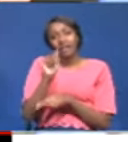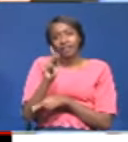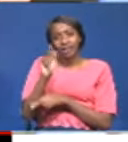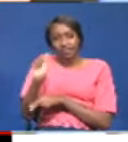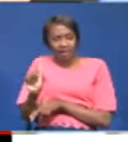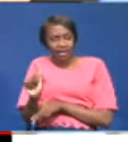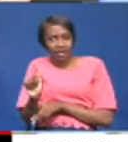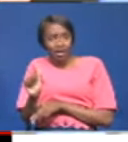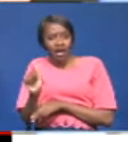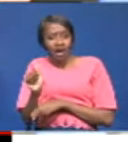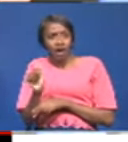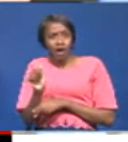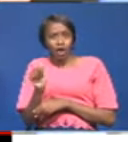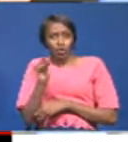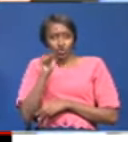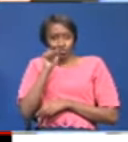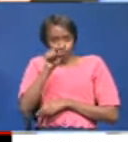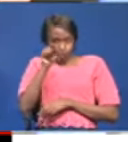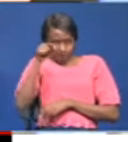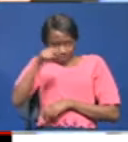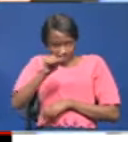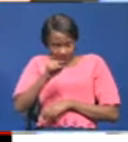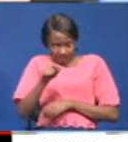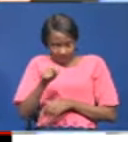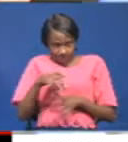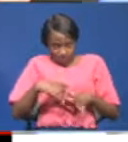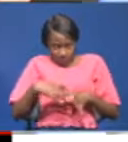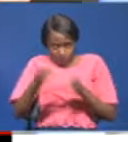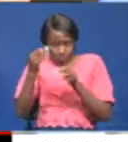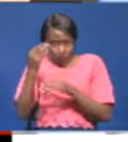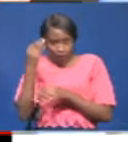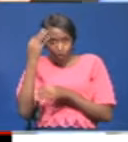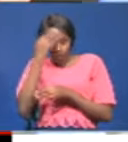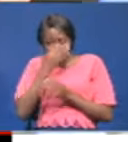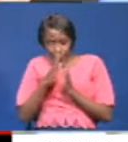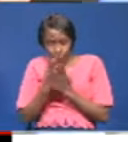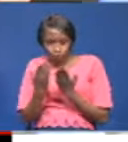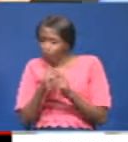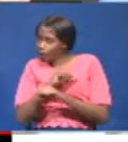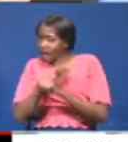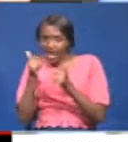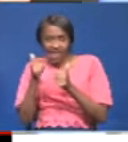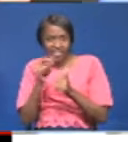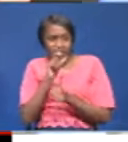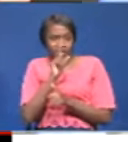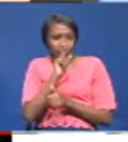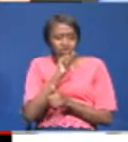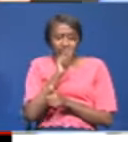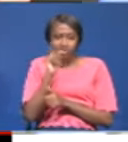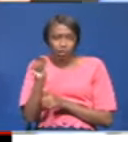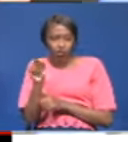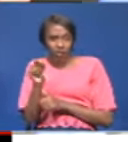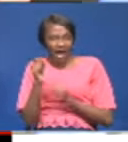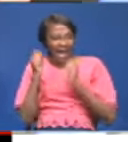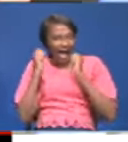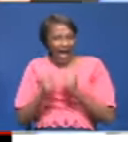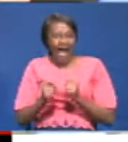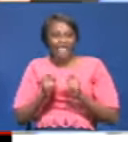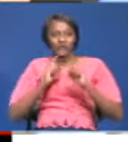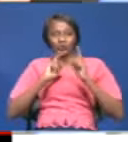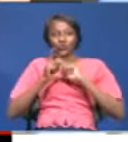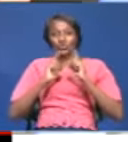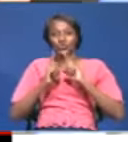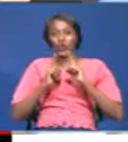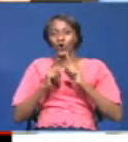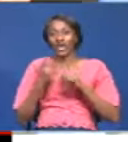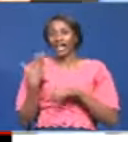You yourself today, if you go on any platform, because you're known, it will be hard for you to spew hate. But you